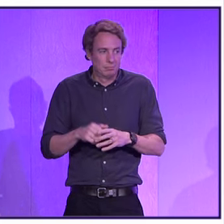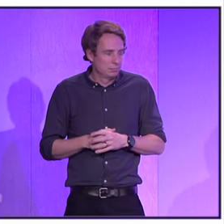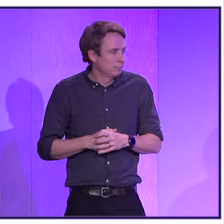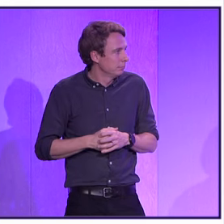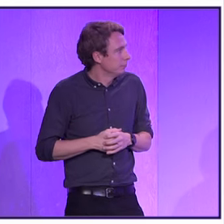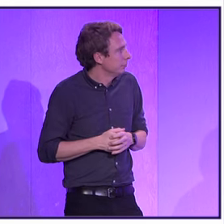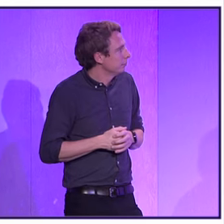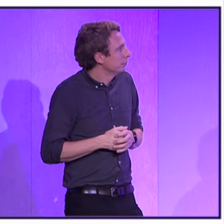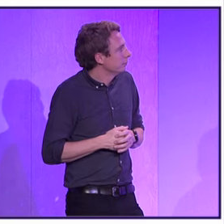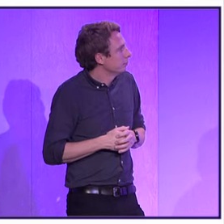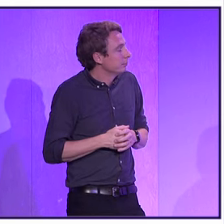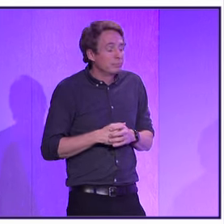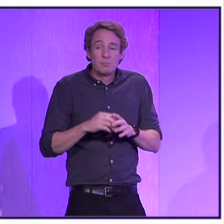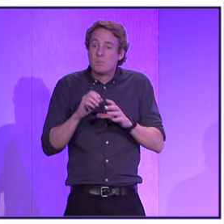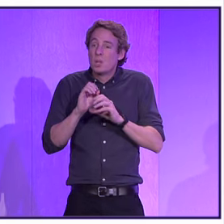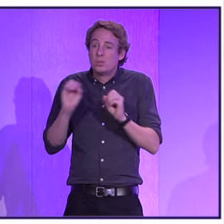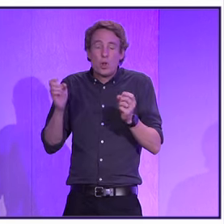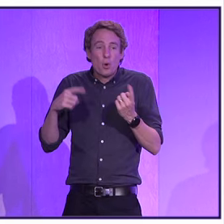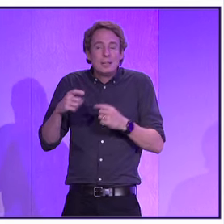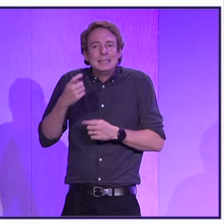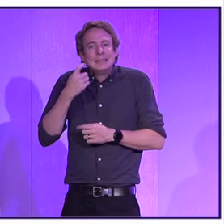Nobody's tech infrastructure is simple anymore.